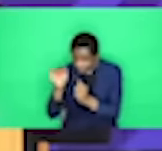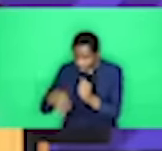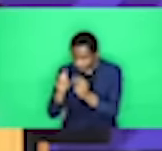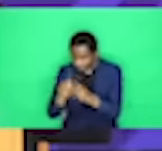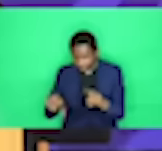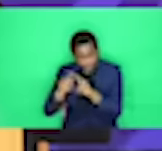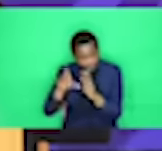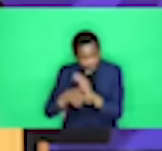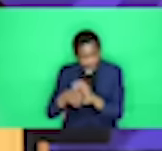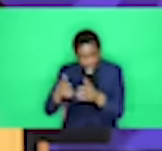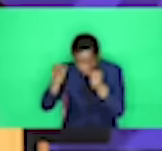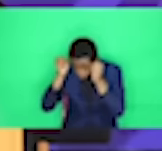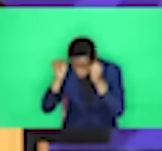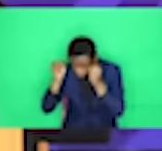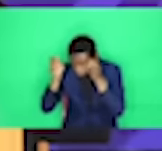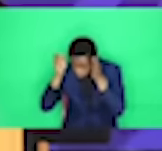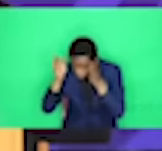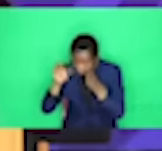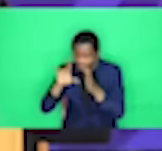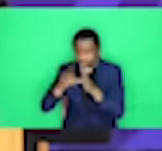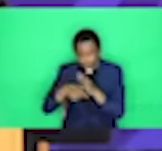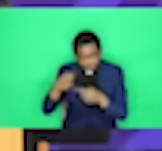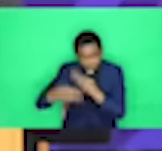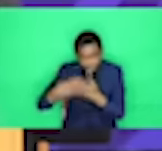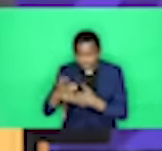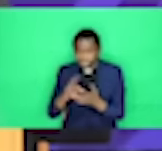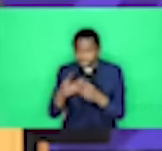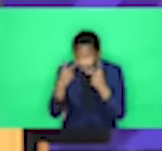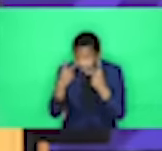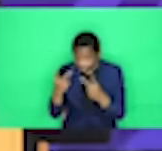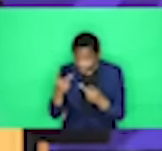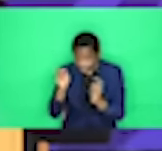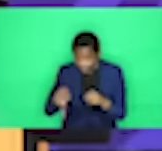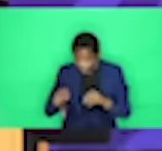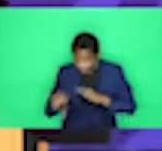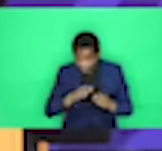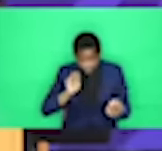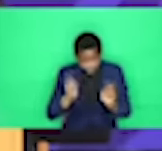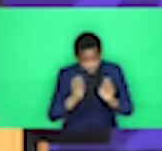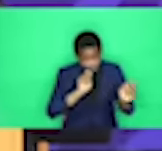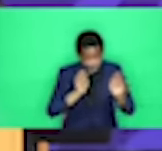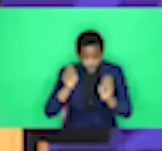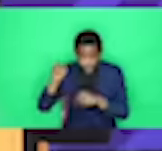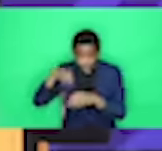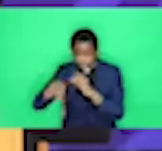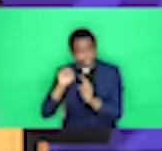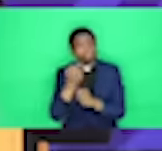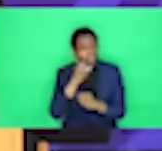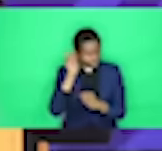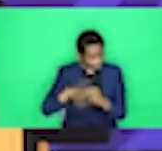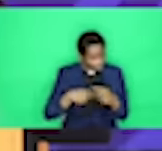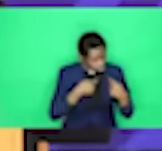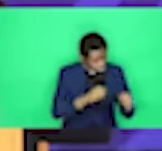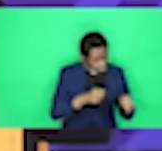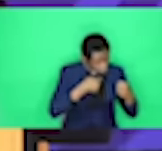intentional that we see that there's behavioral change. Now, when I see a bombarding, see Benya was just swore,